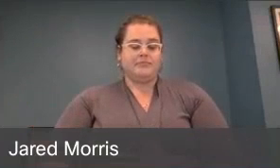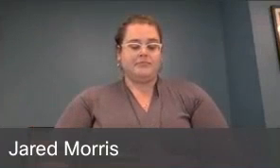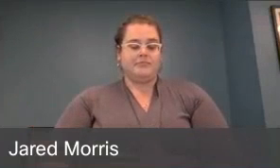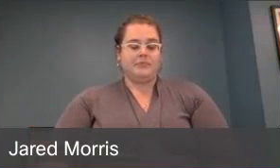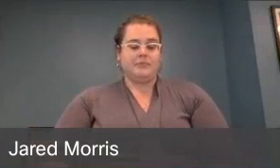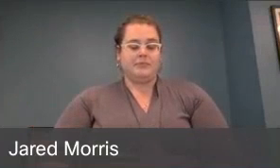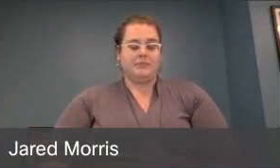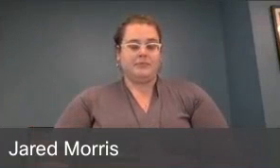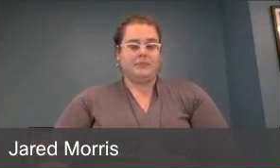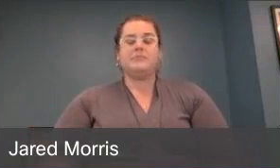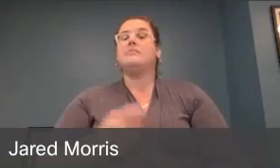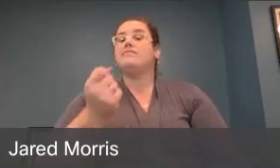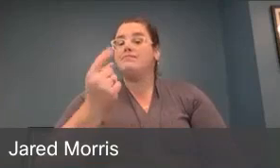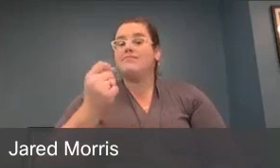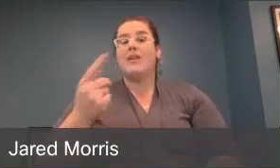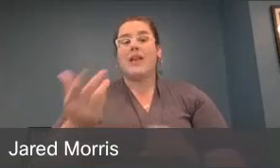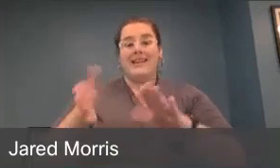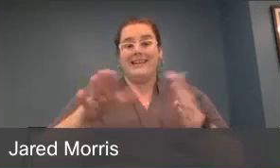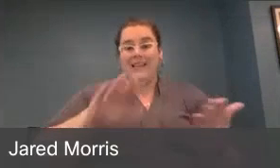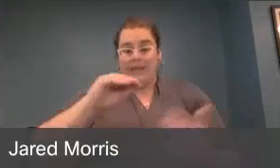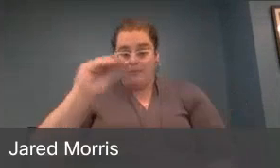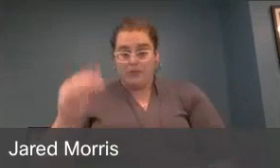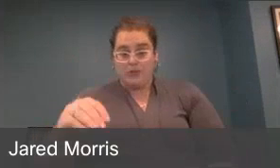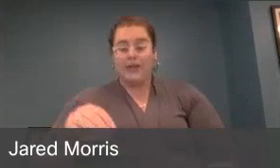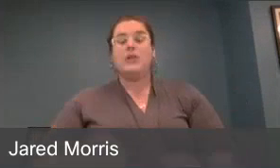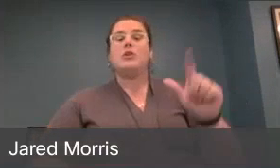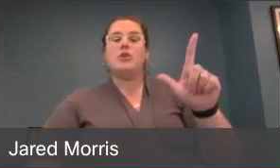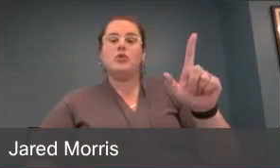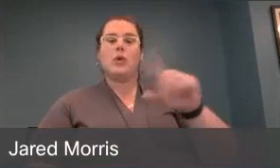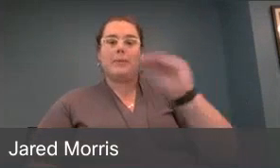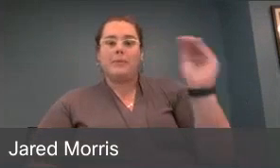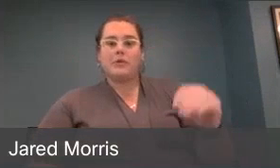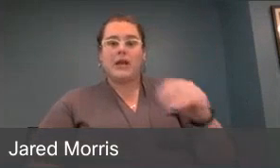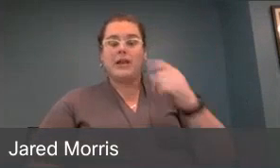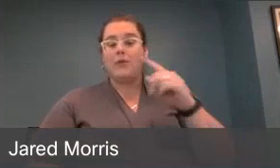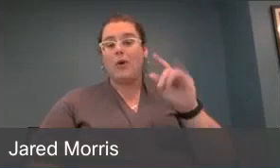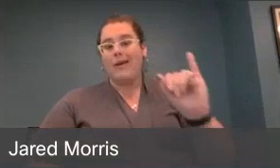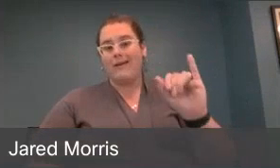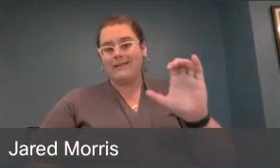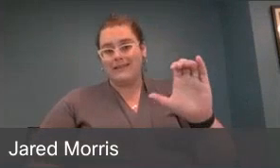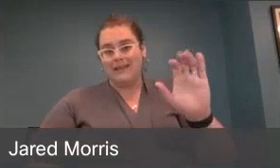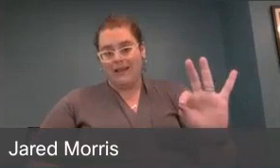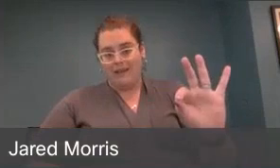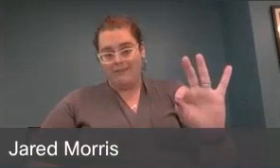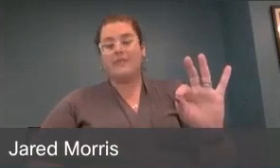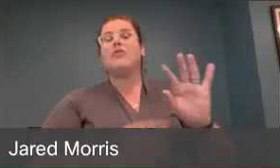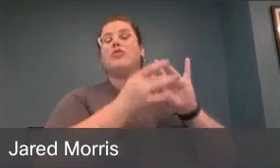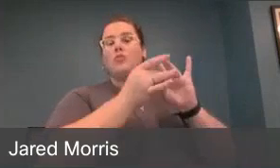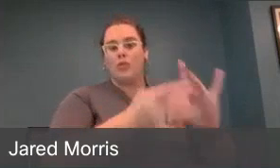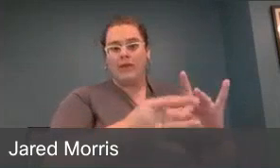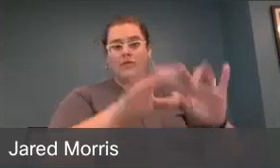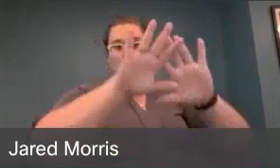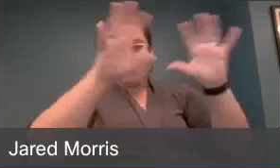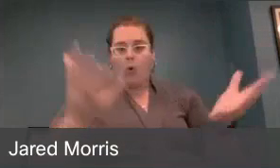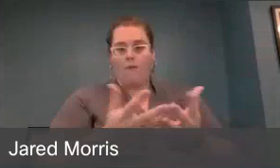then the death rate is 21% in ICFs relative to the overall number of deaths. The